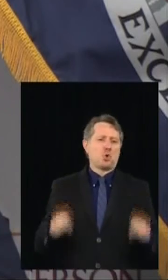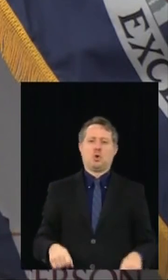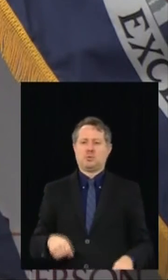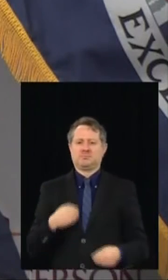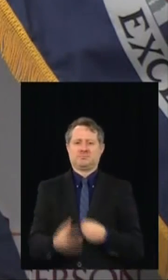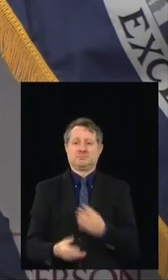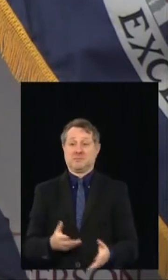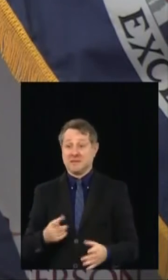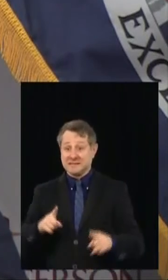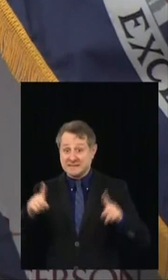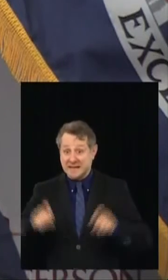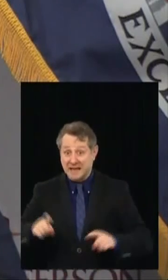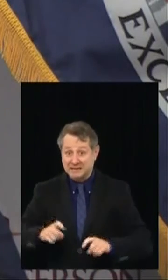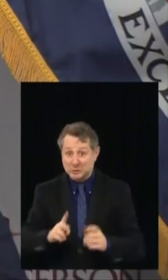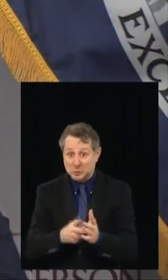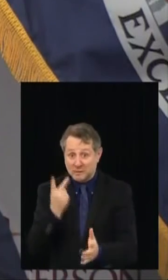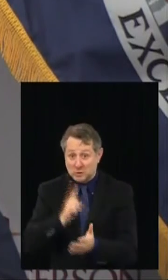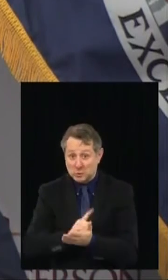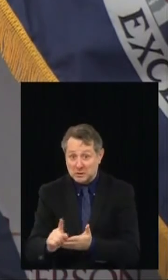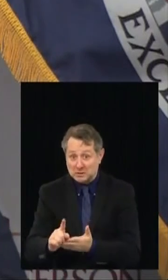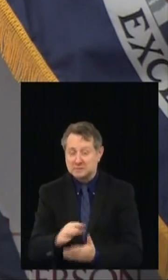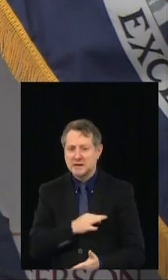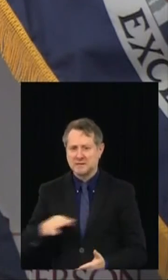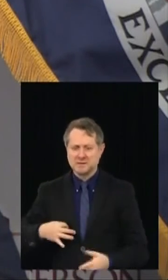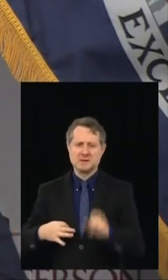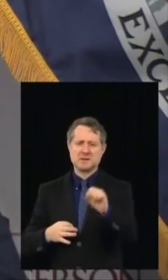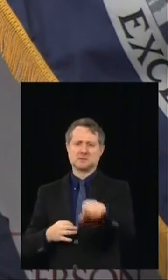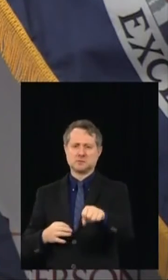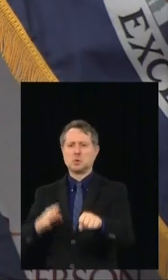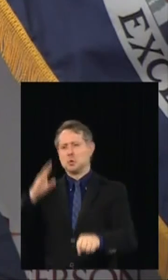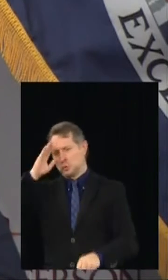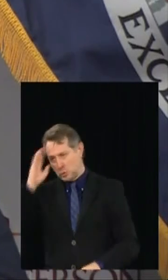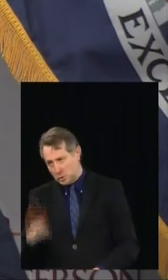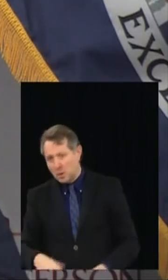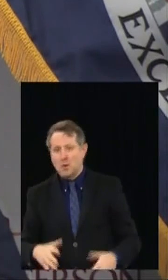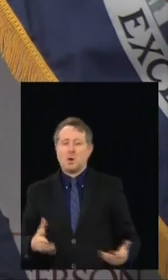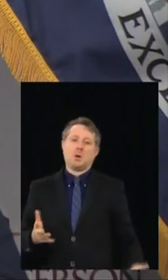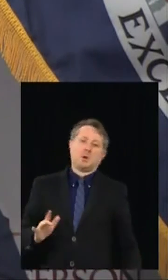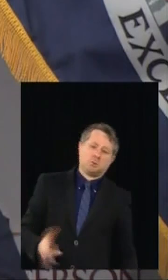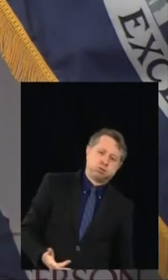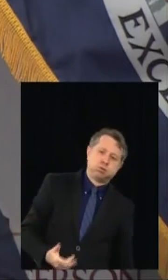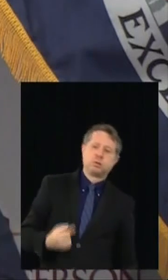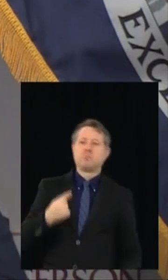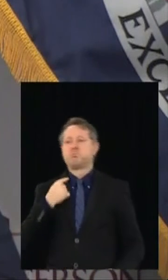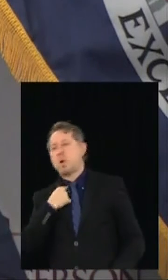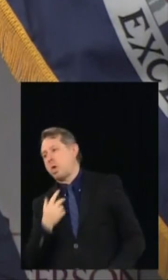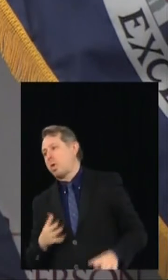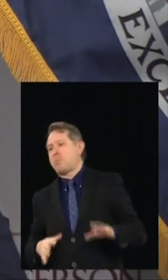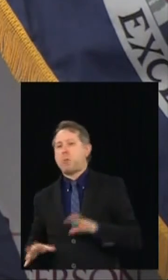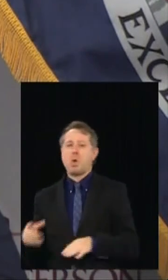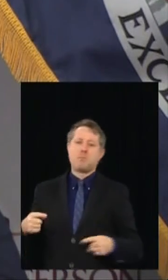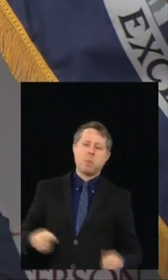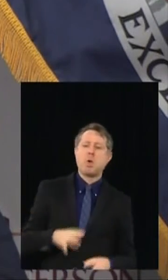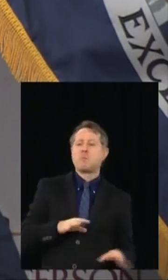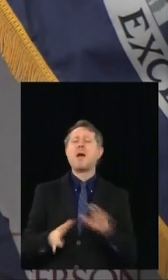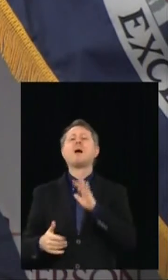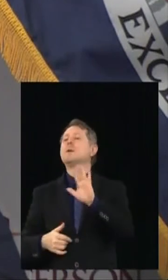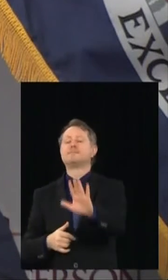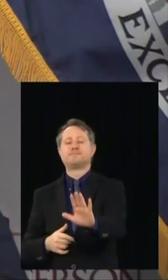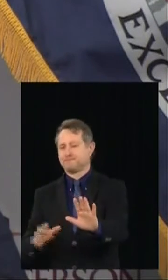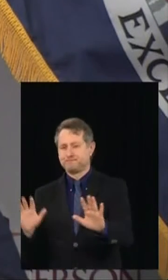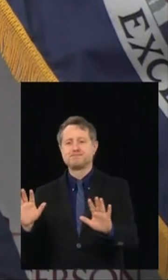staff twice a week, yes, it's onerous, and I understand it's a pain, but we have to do everything we could